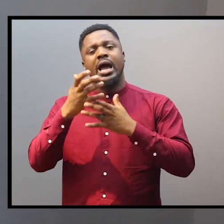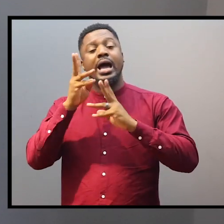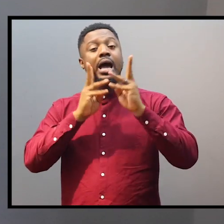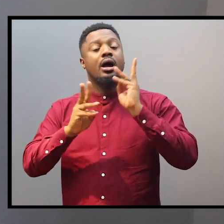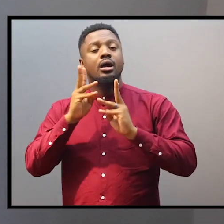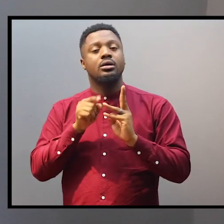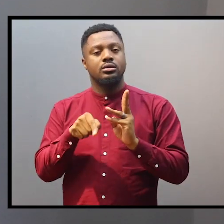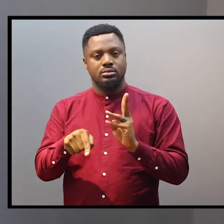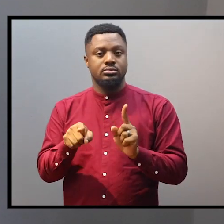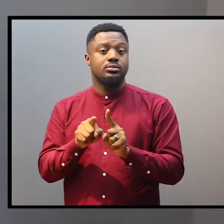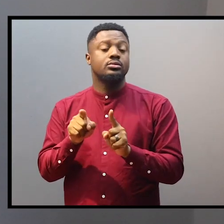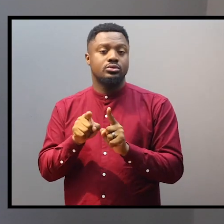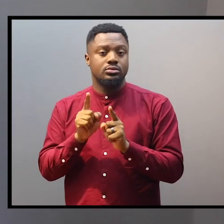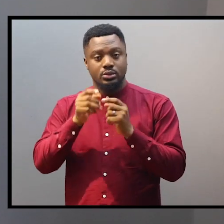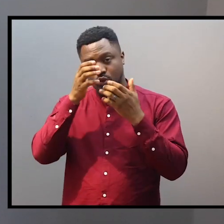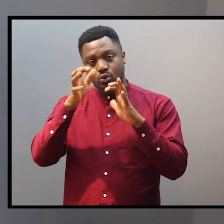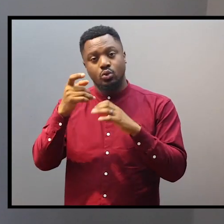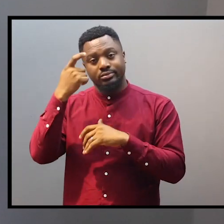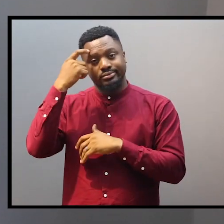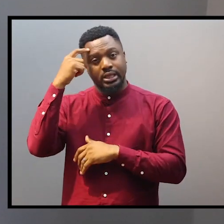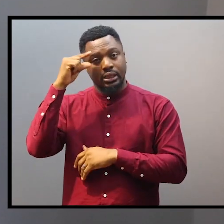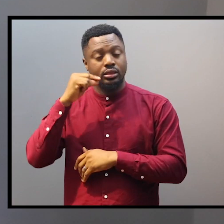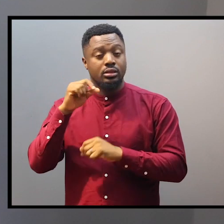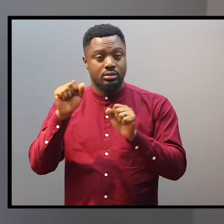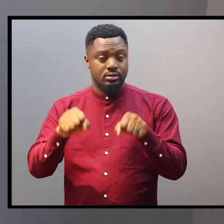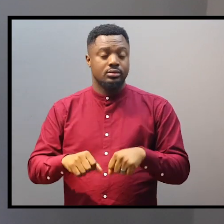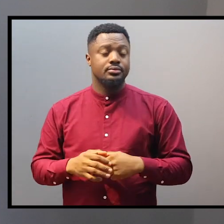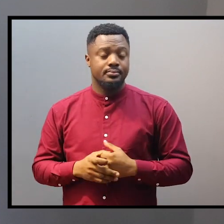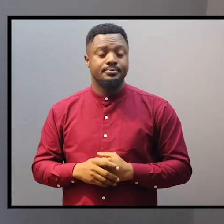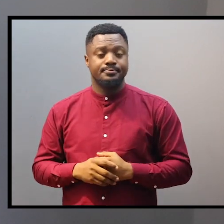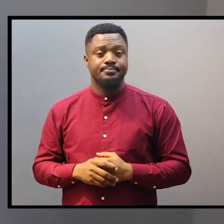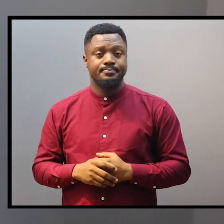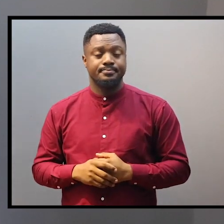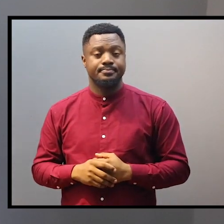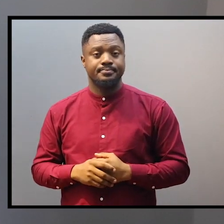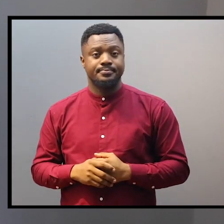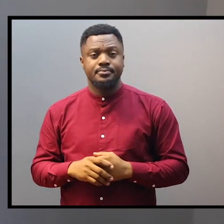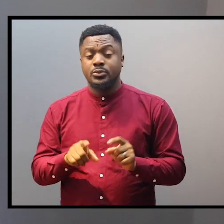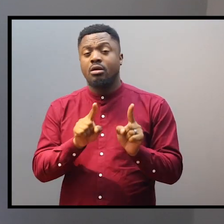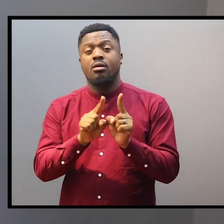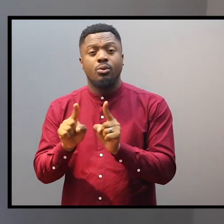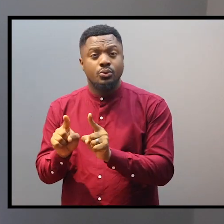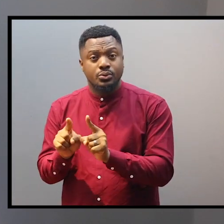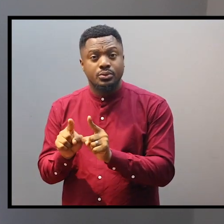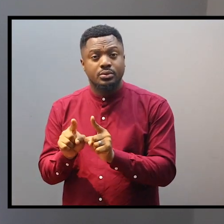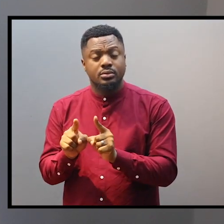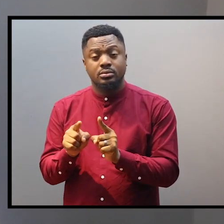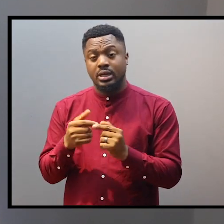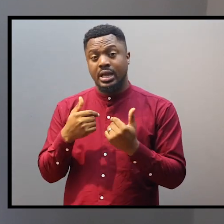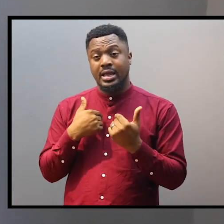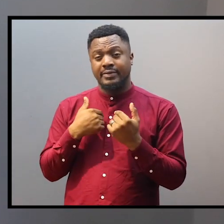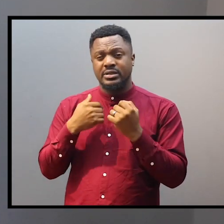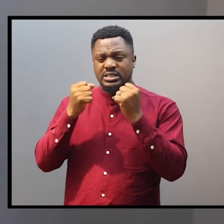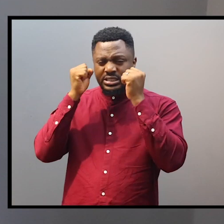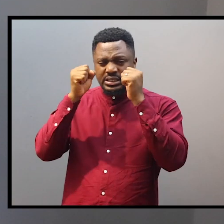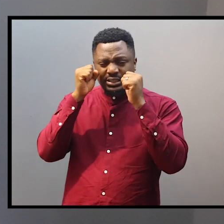the child takes their first breath and cries. All of these can be risk factors. Also,